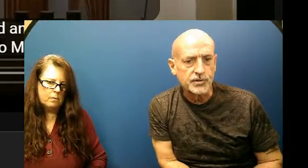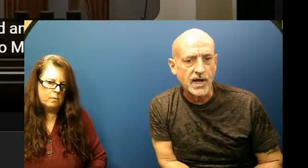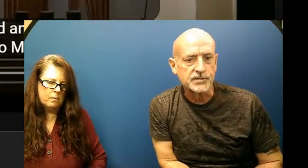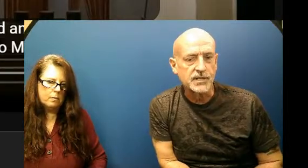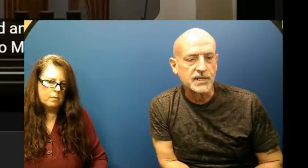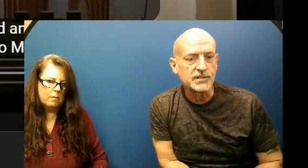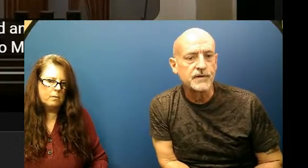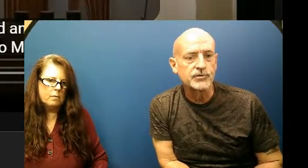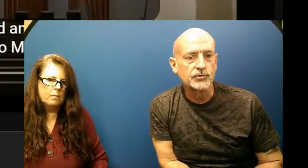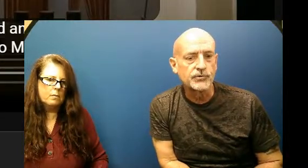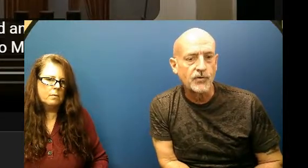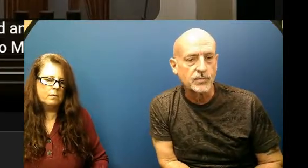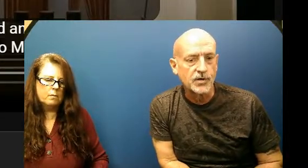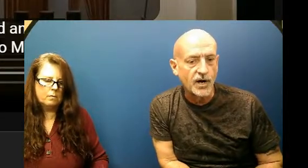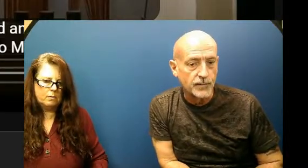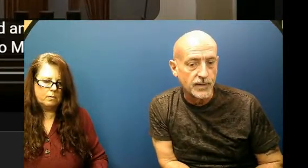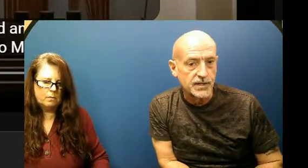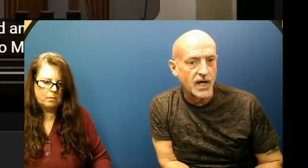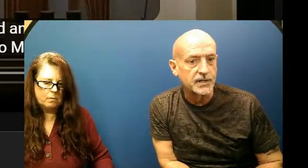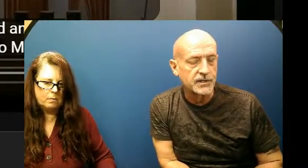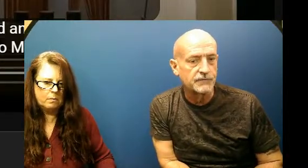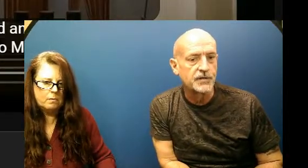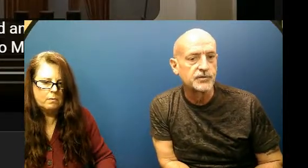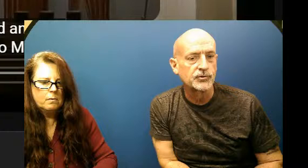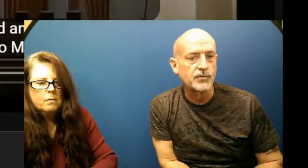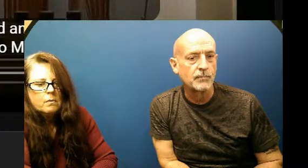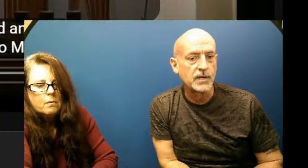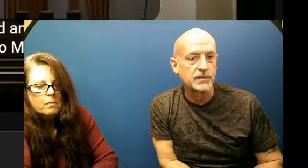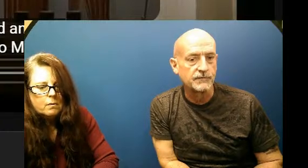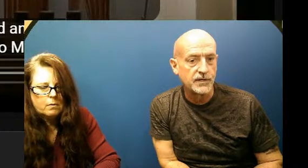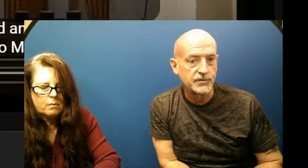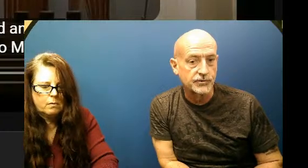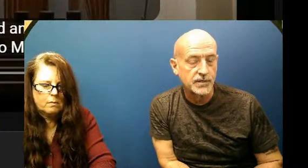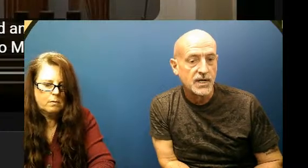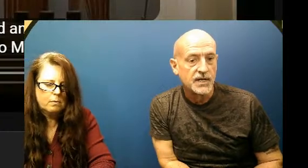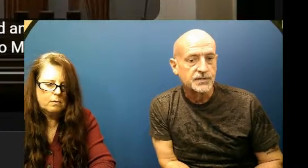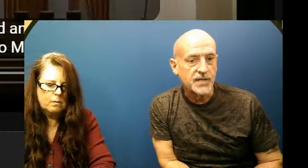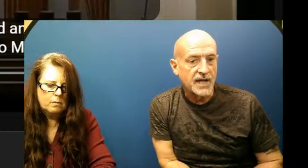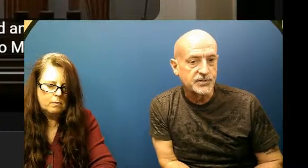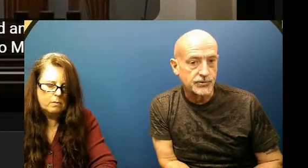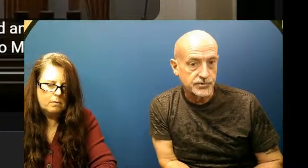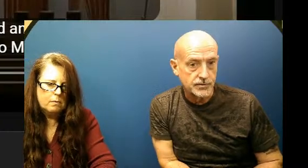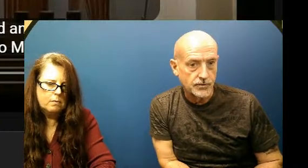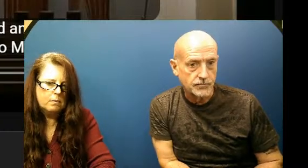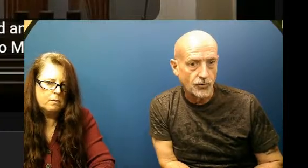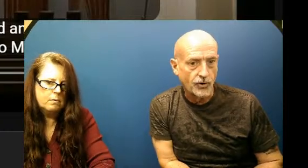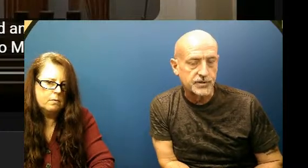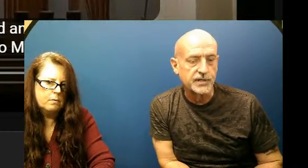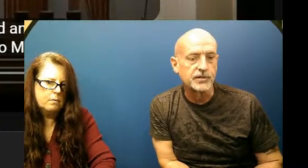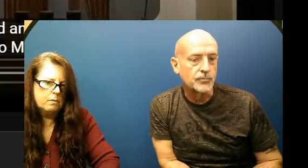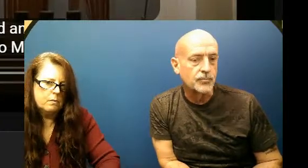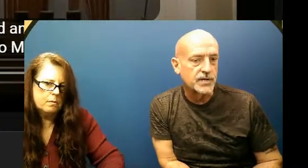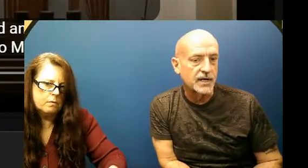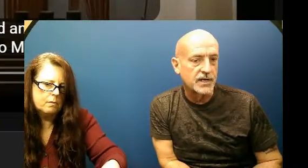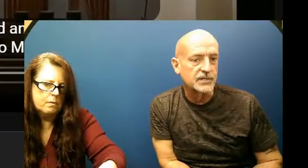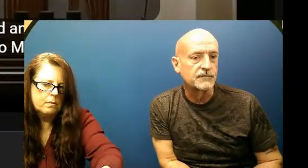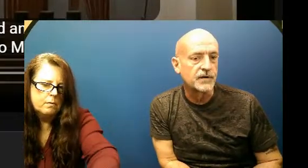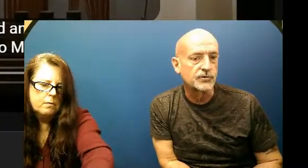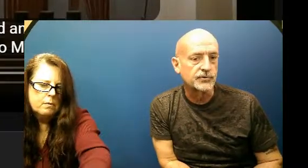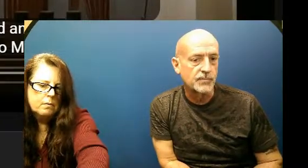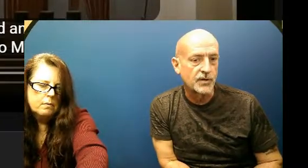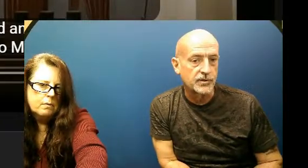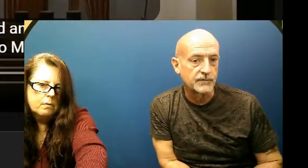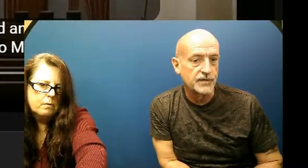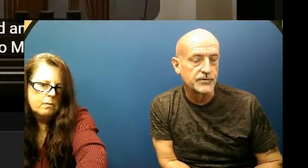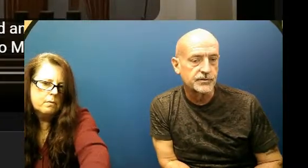generally protects individuals from government, not individuals from individuals. Statutes are intended to protect